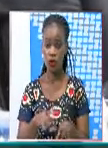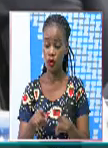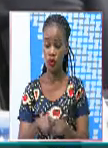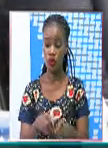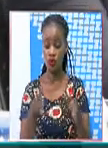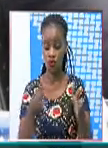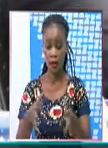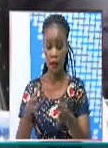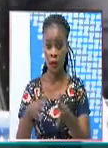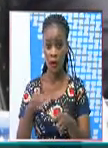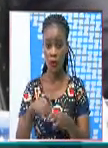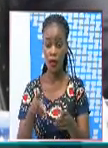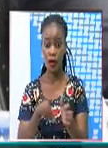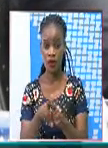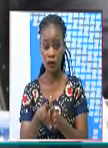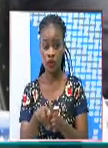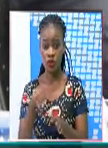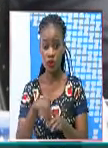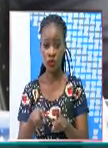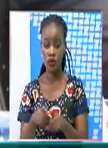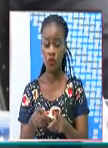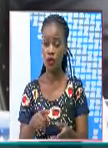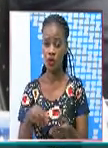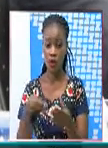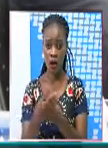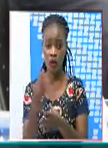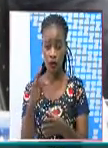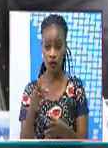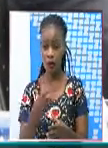ak'okuteekateekamu enkulaakulana ya Uganda n'okufulumya ebintu ebirungi mu bungi.